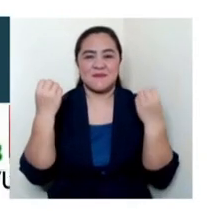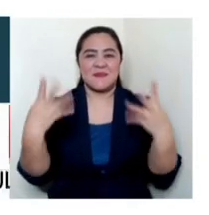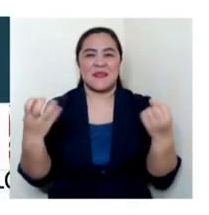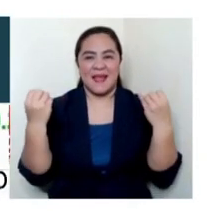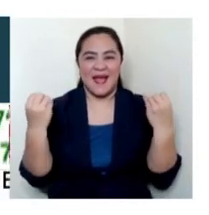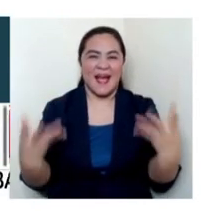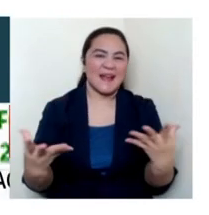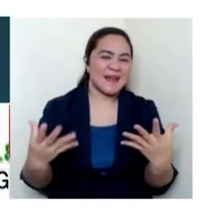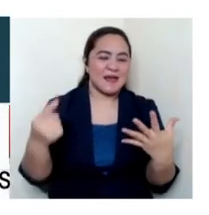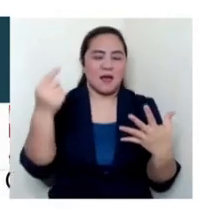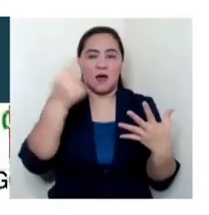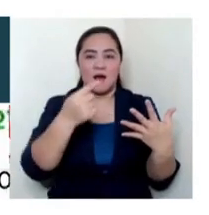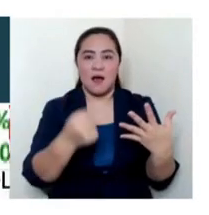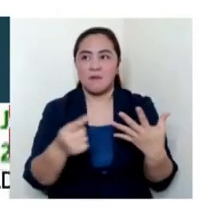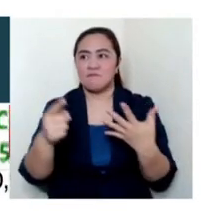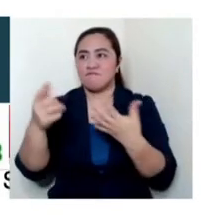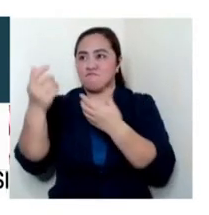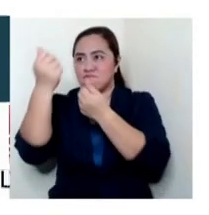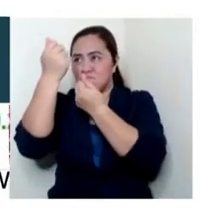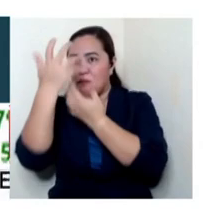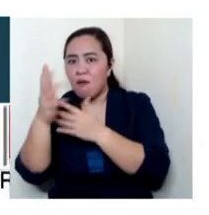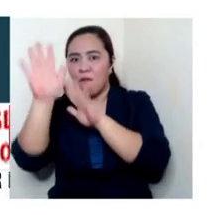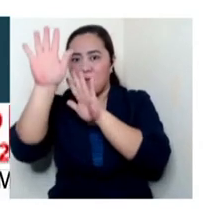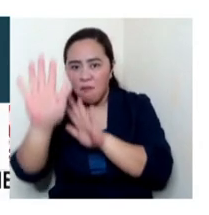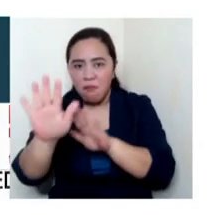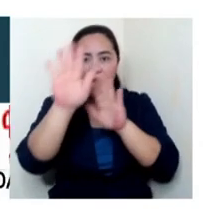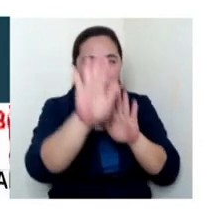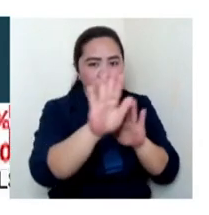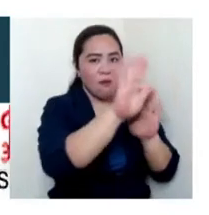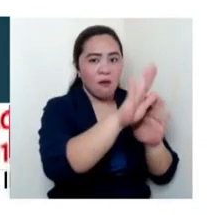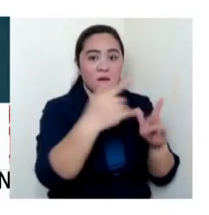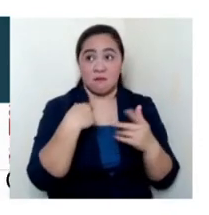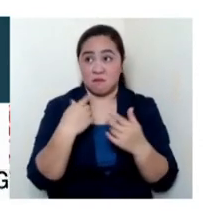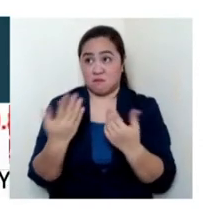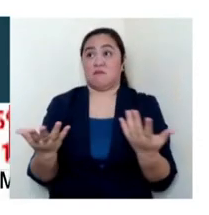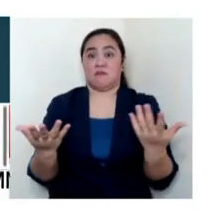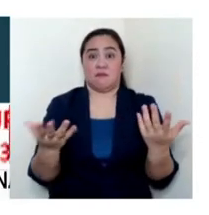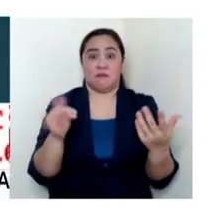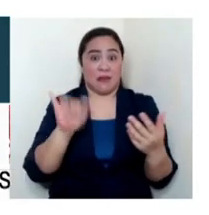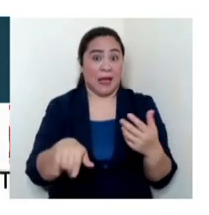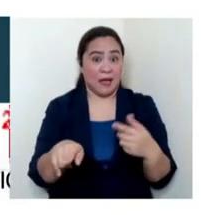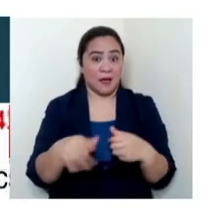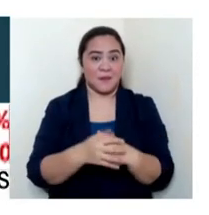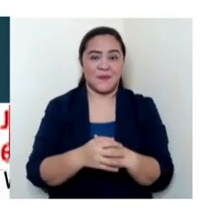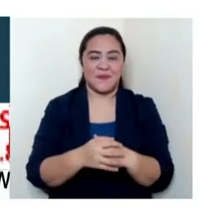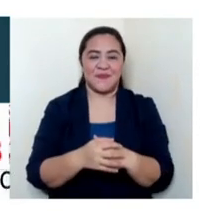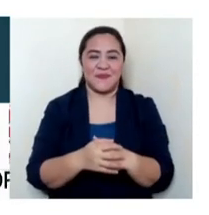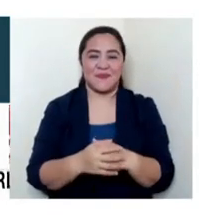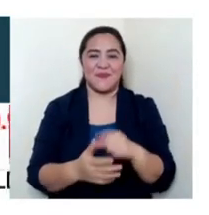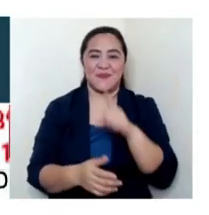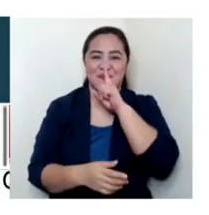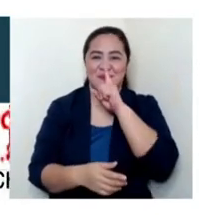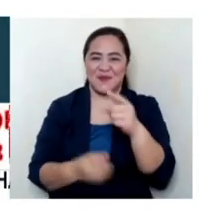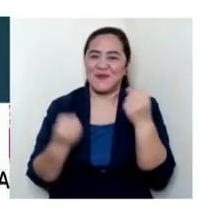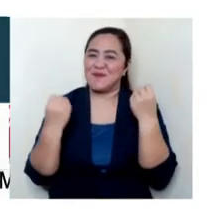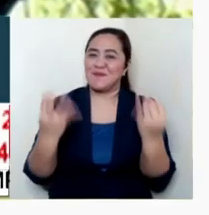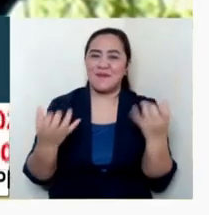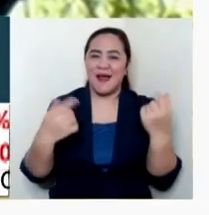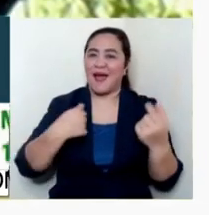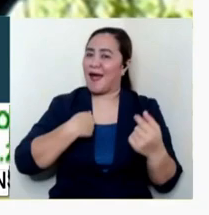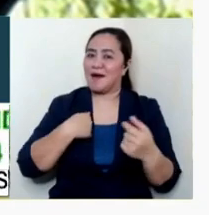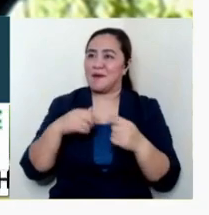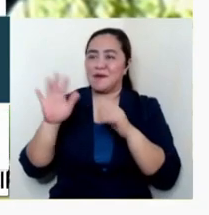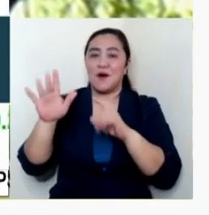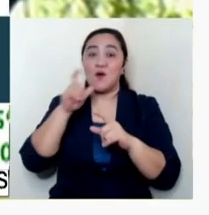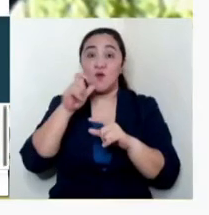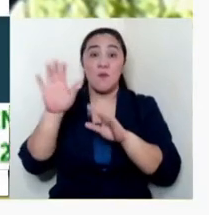marami kang amo at marami kang kailangang pagbigyan. Marami talaga akong amo, Carmina, dahil sambayan ng